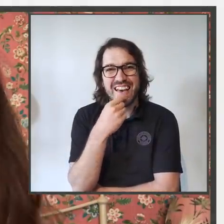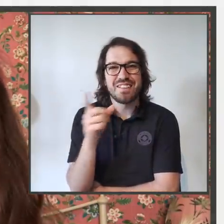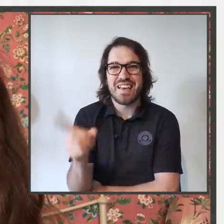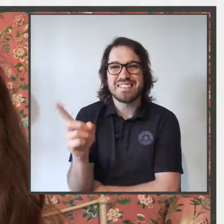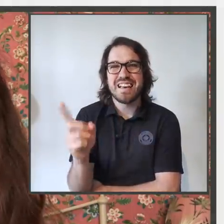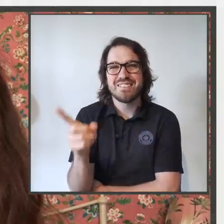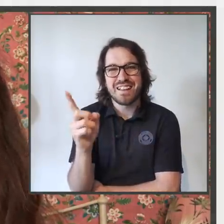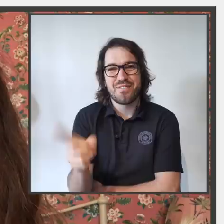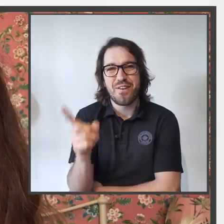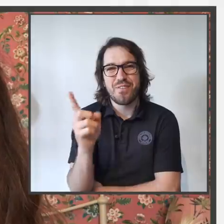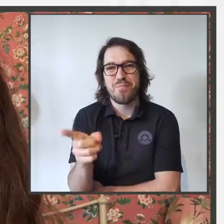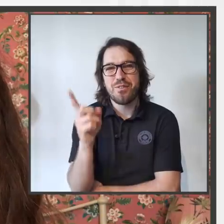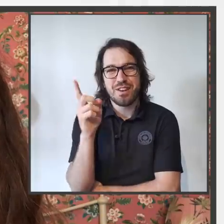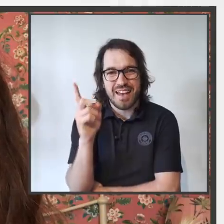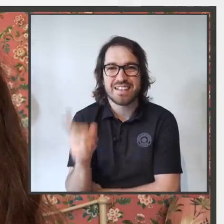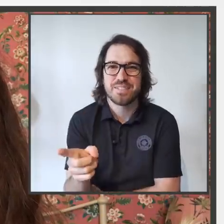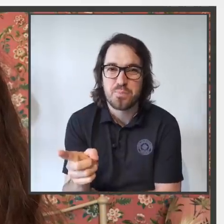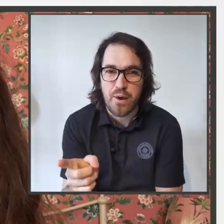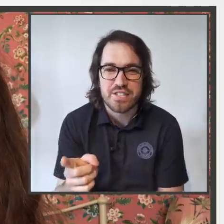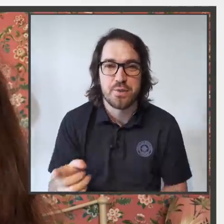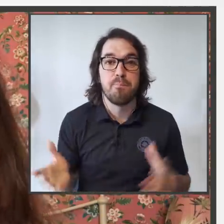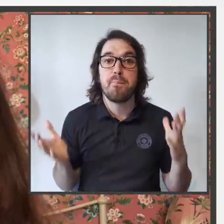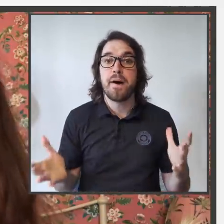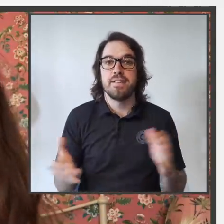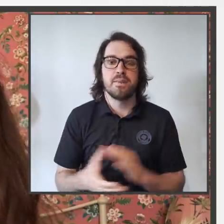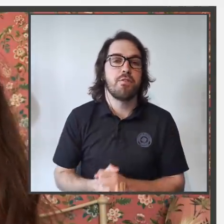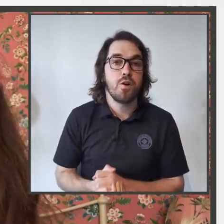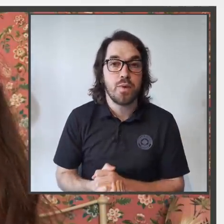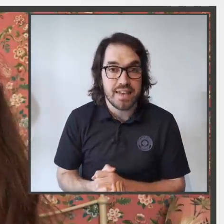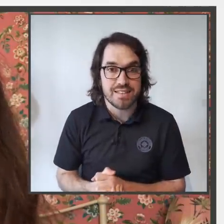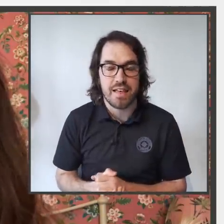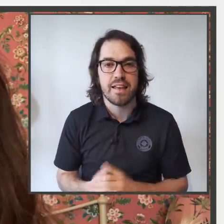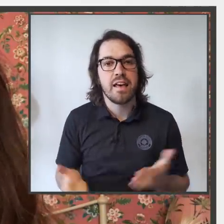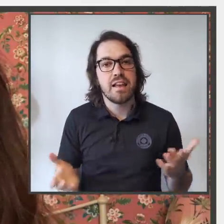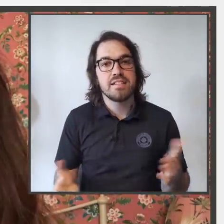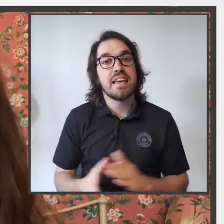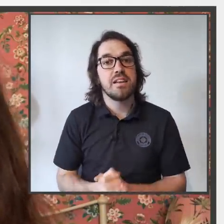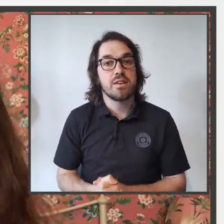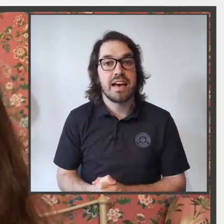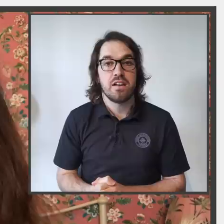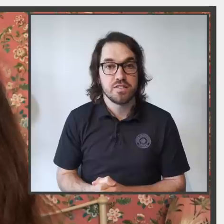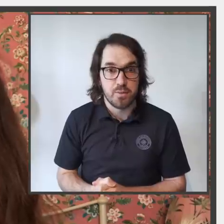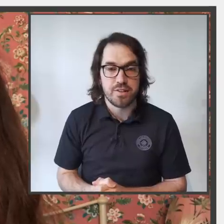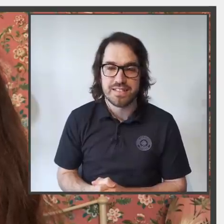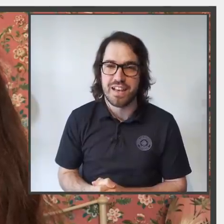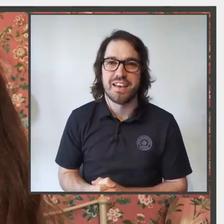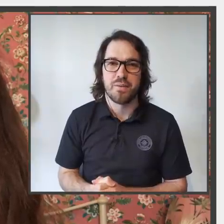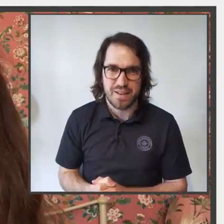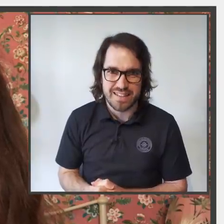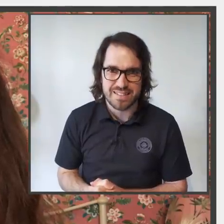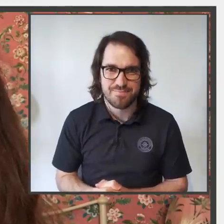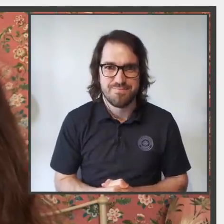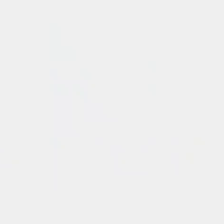inch. So that sounds like a very familiar expression. But before we get to that, let's take a look at our summary